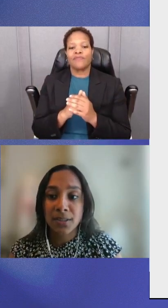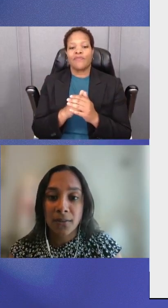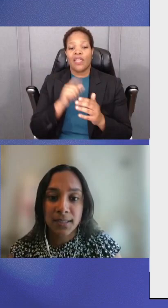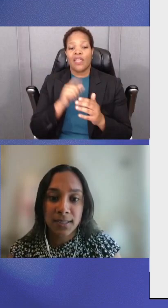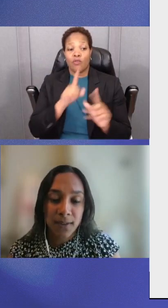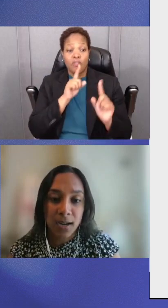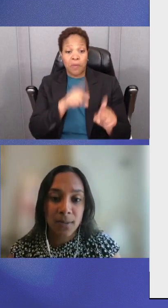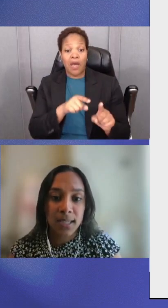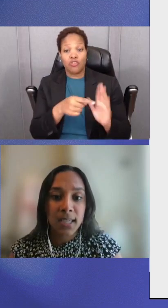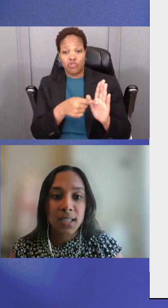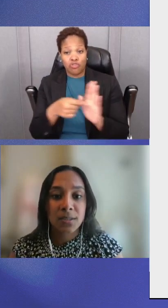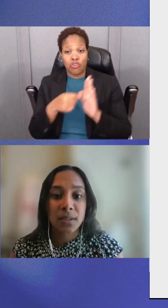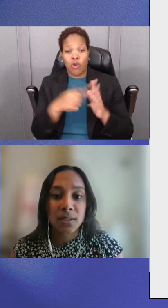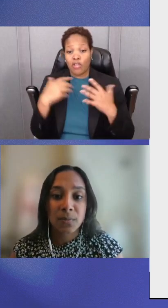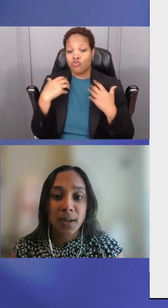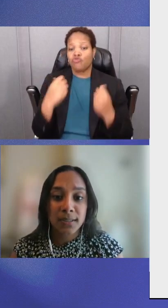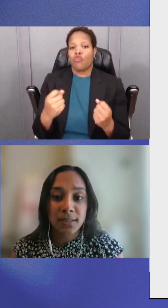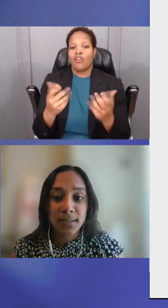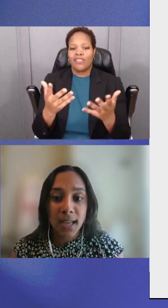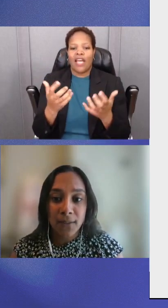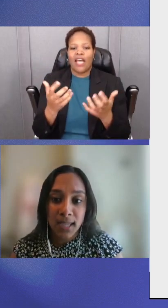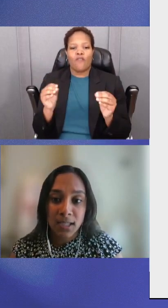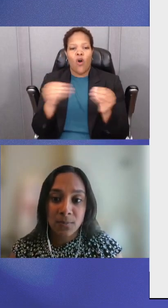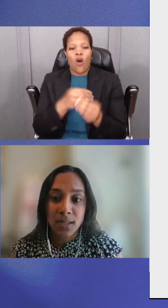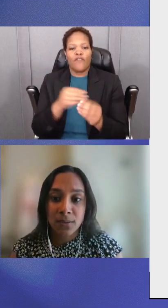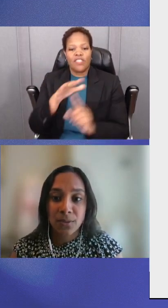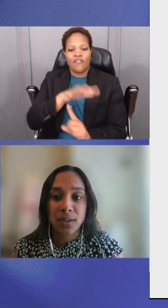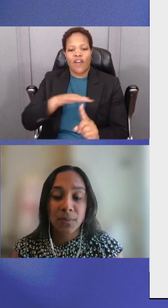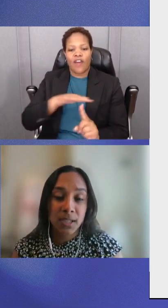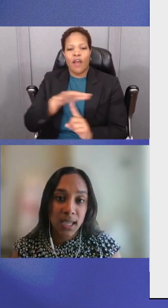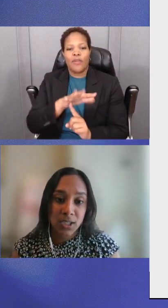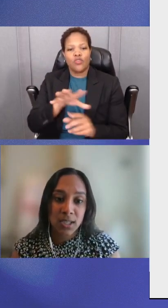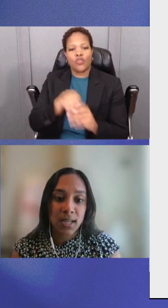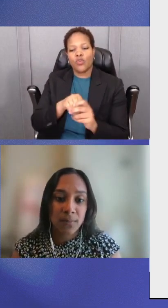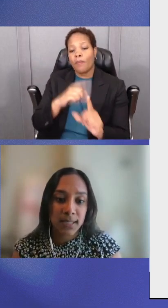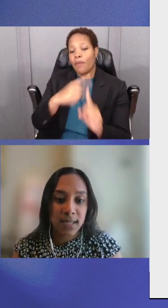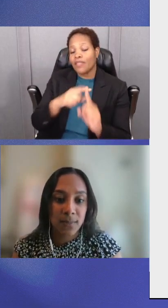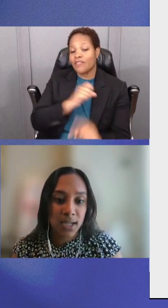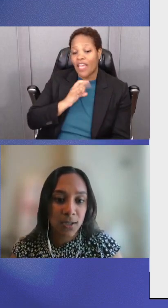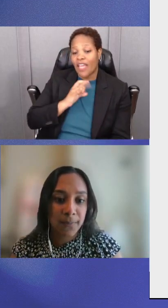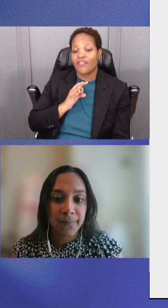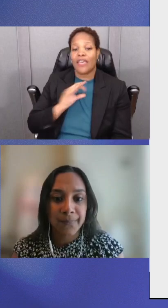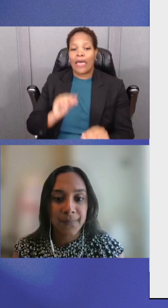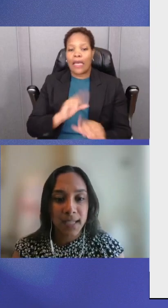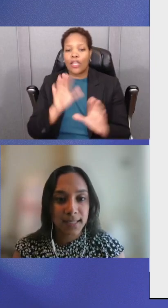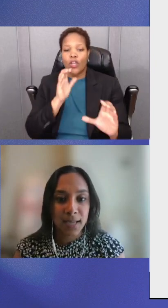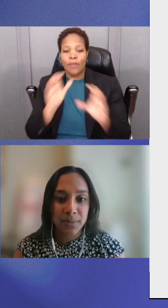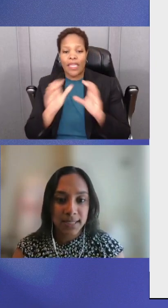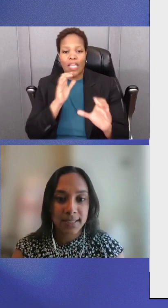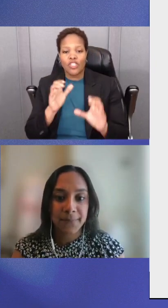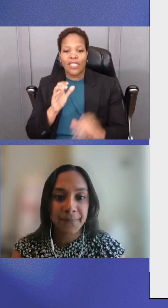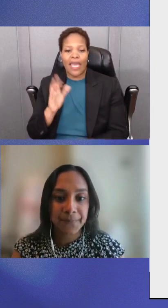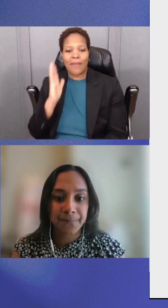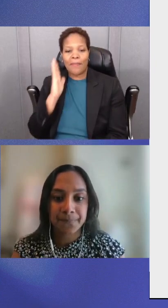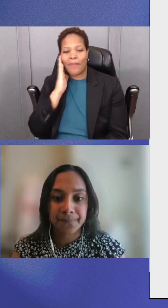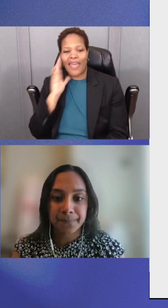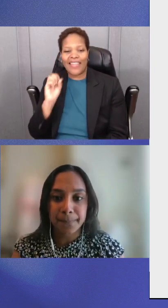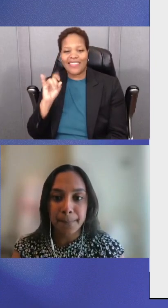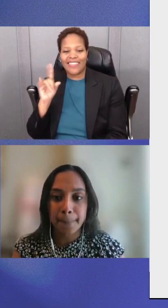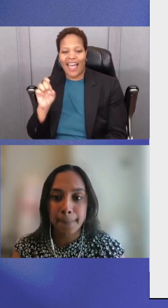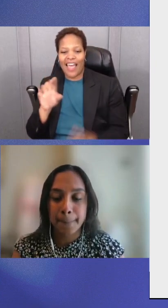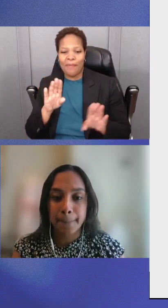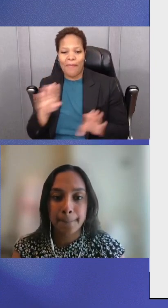provider's office environment to include positive staff engagement through communication and bedside manner. Next slide, please.